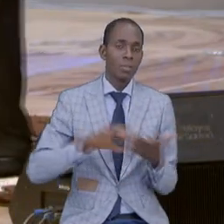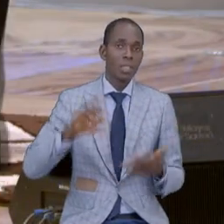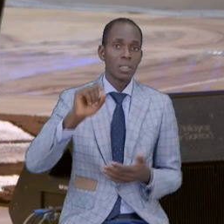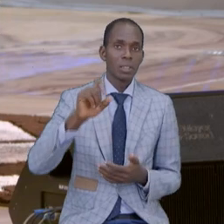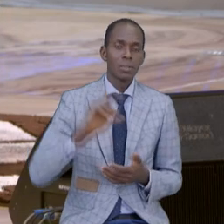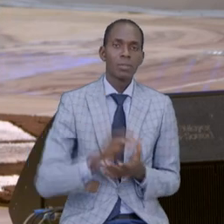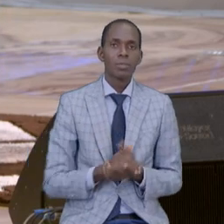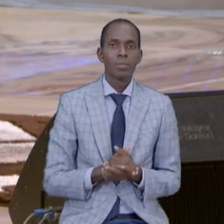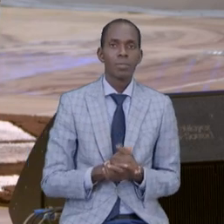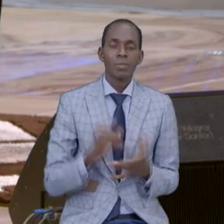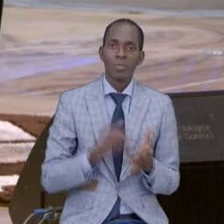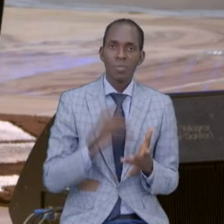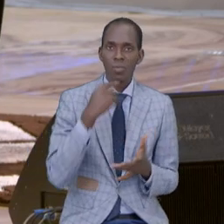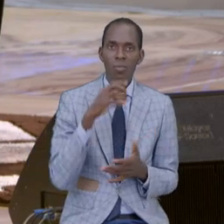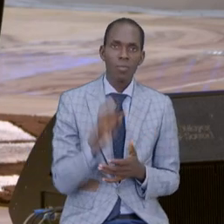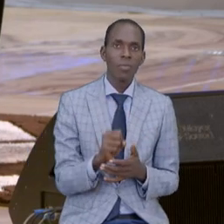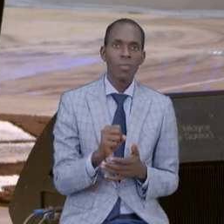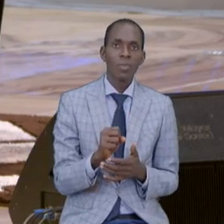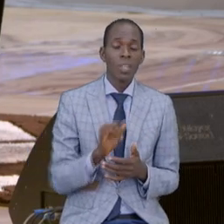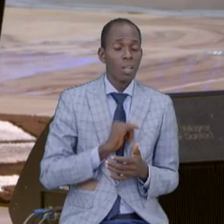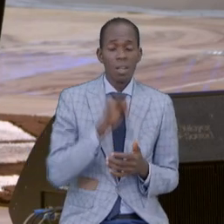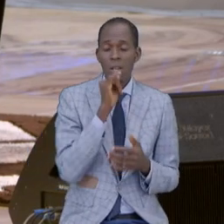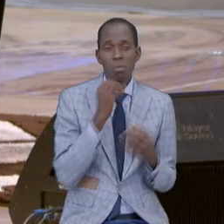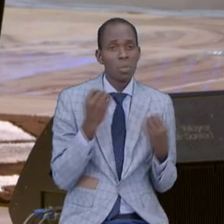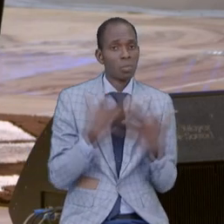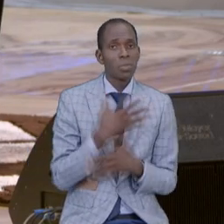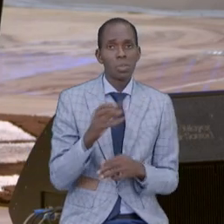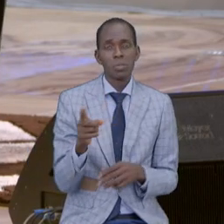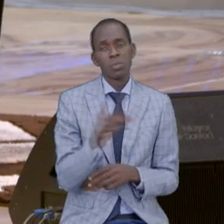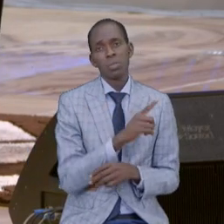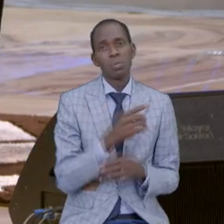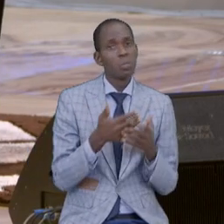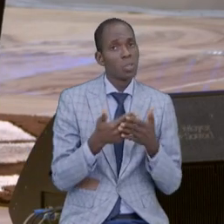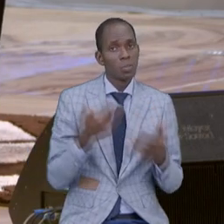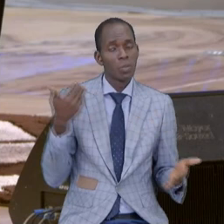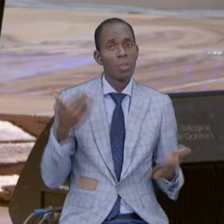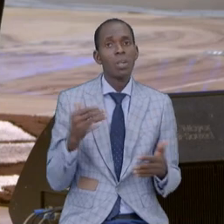in verse 11, it says, I'm afraid of you, lest I bestowed